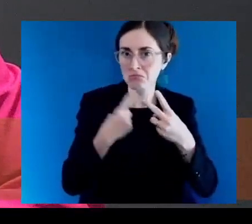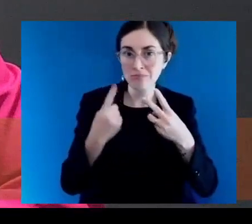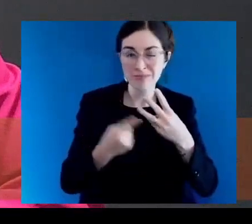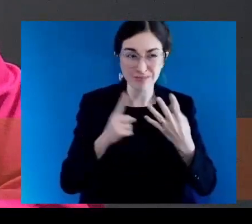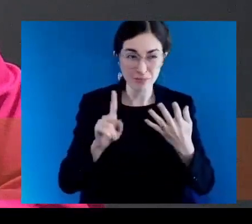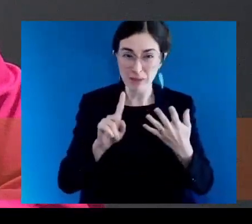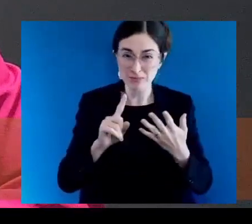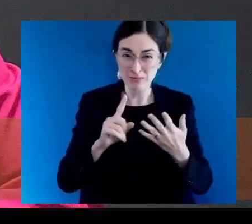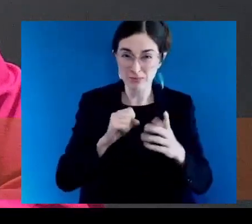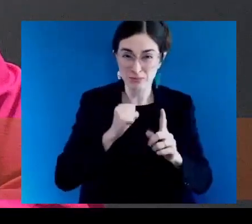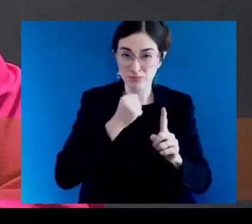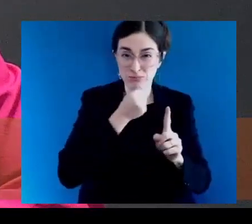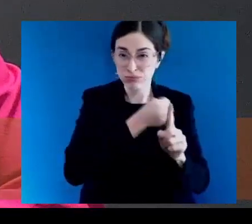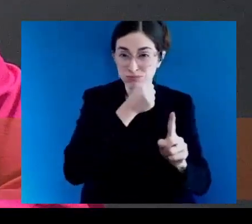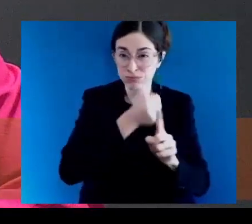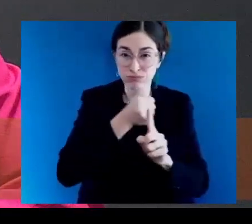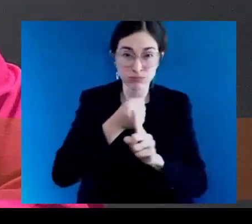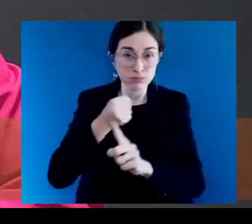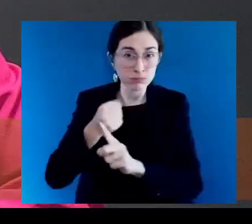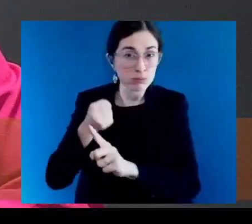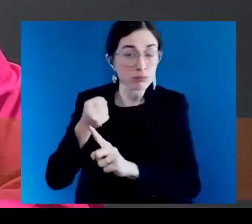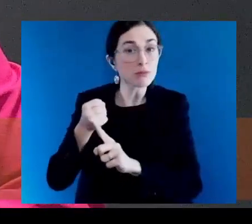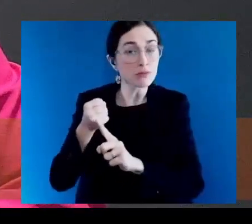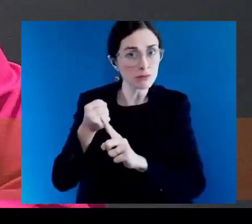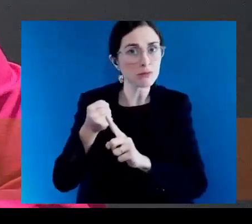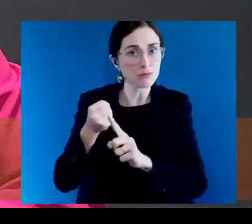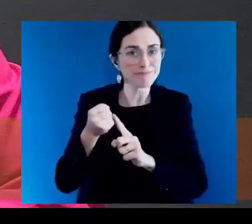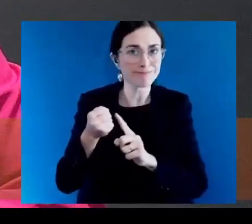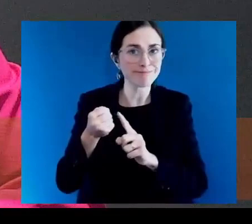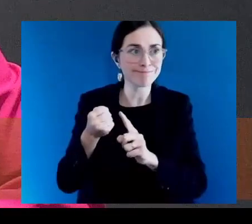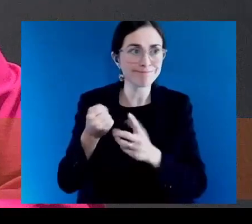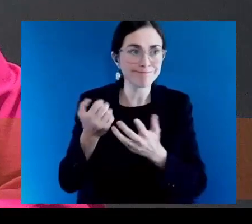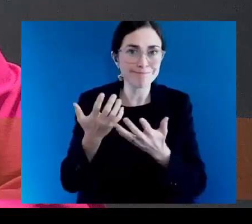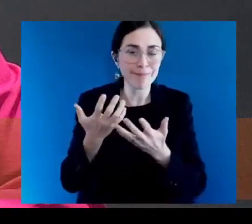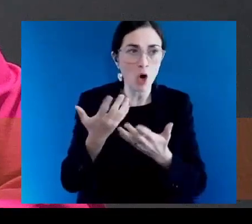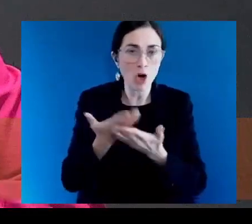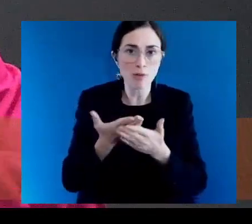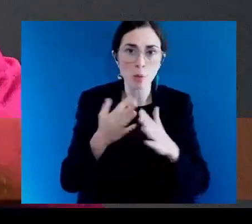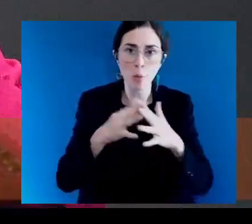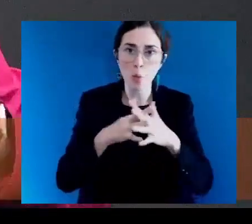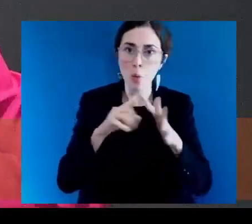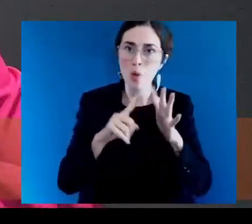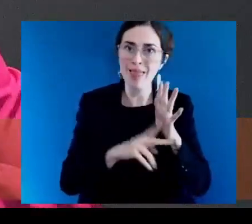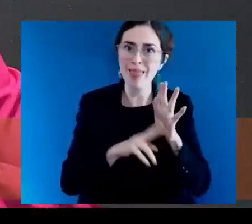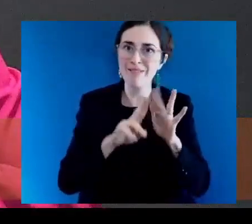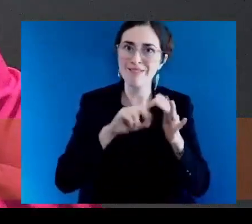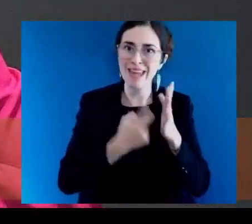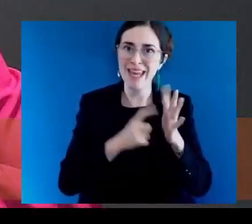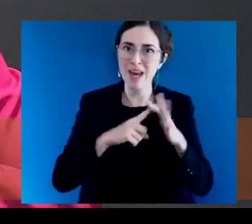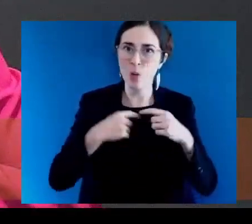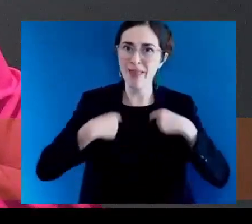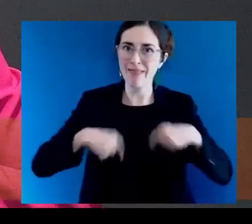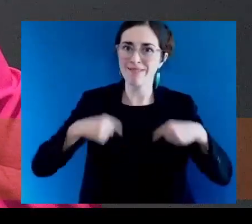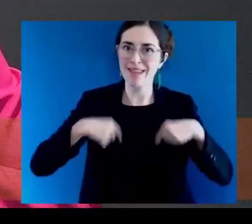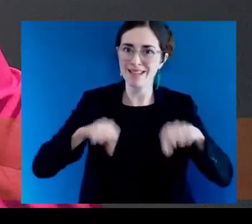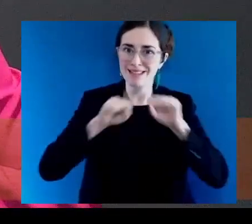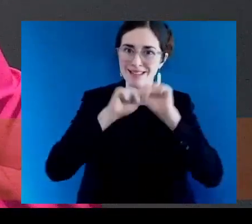that into the welfare system. And that is institutionalized.